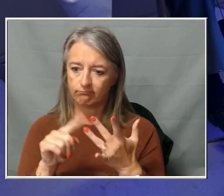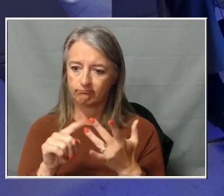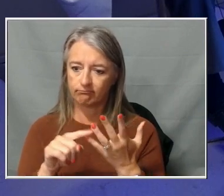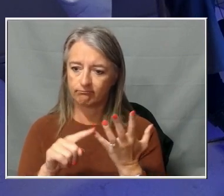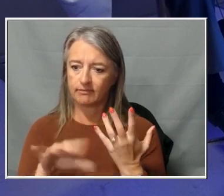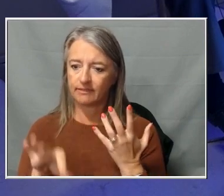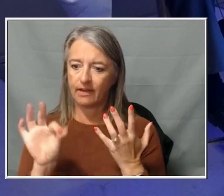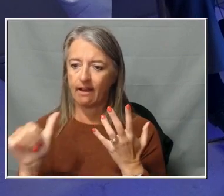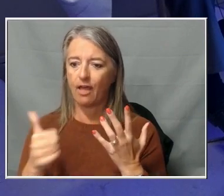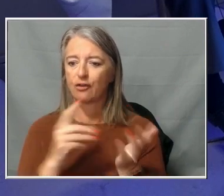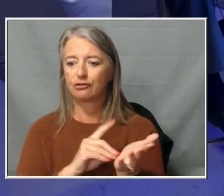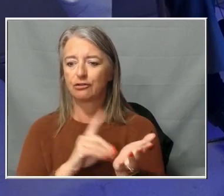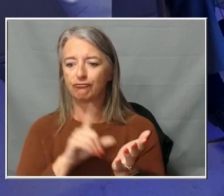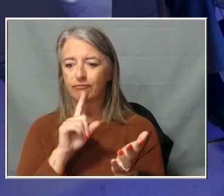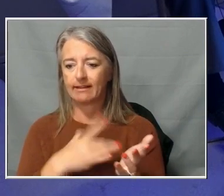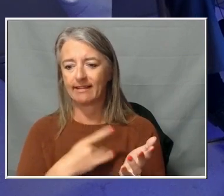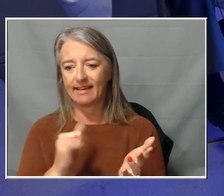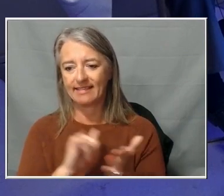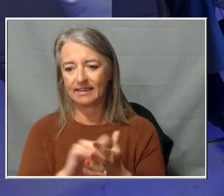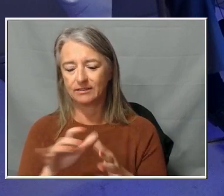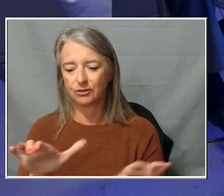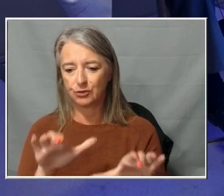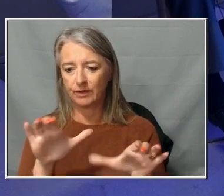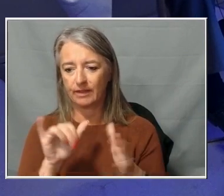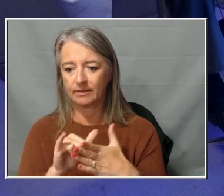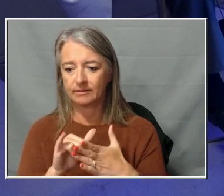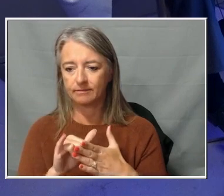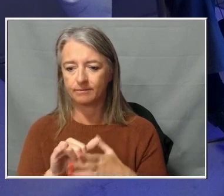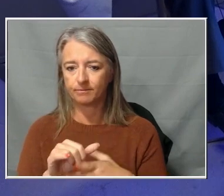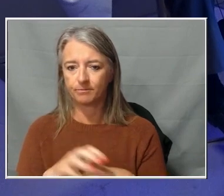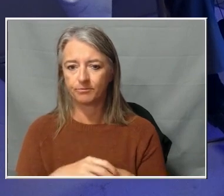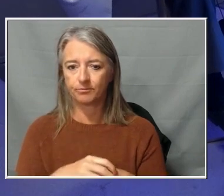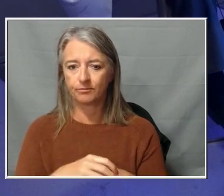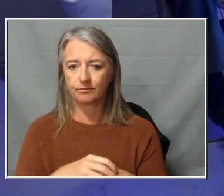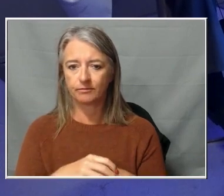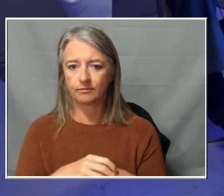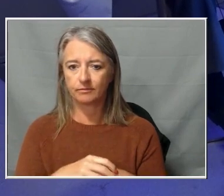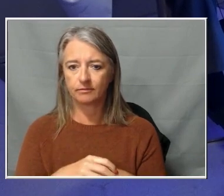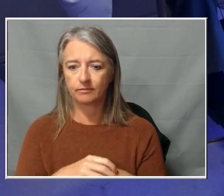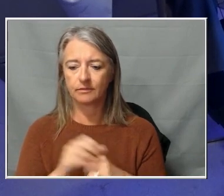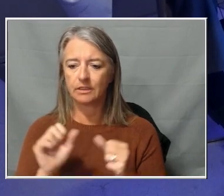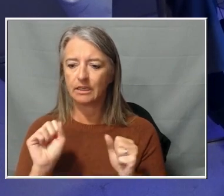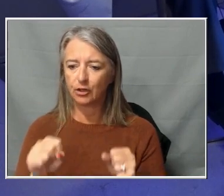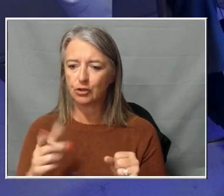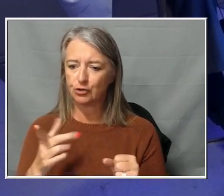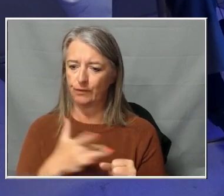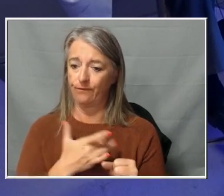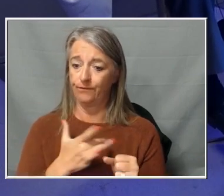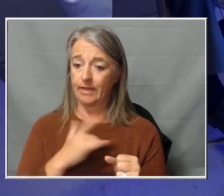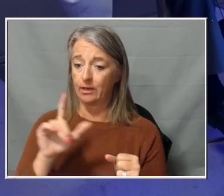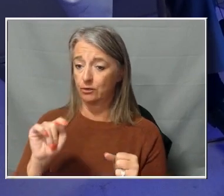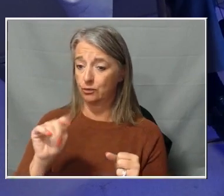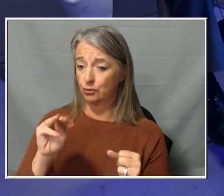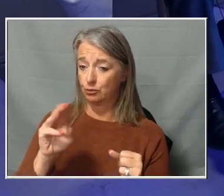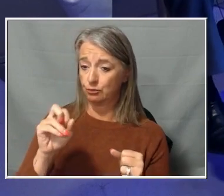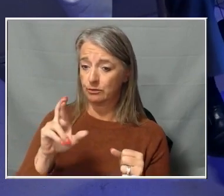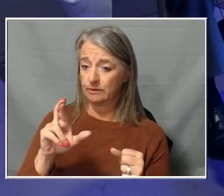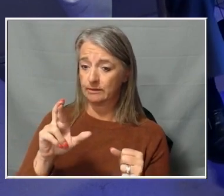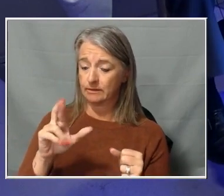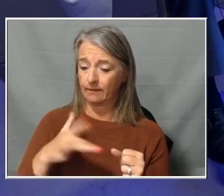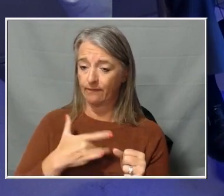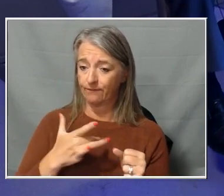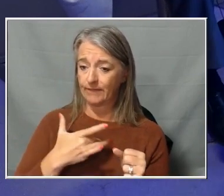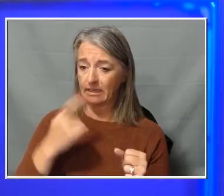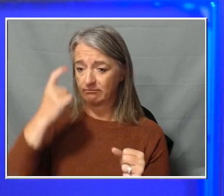Yes. we really like that. Riley wants to know, could you feel the tumor at all? Was there any feeling that you could